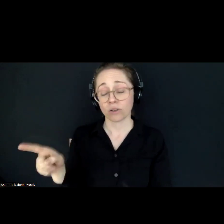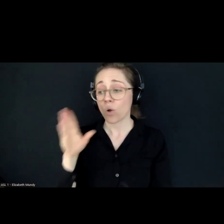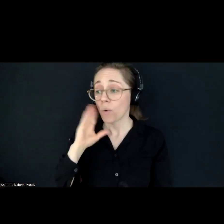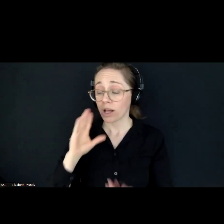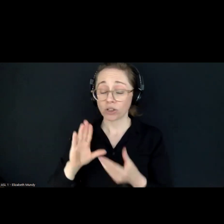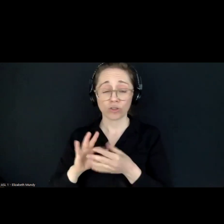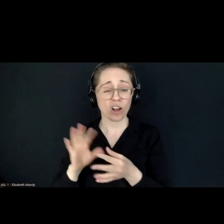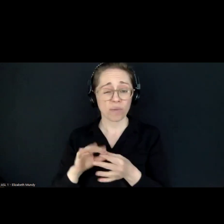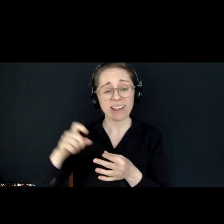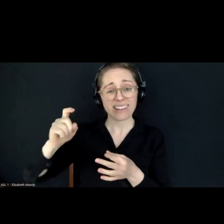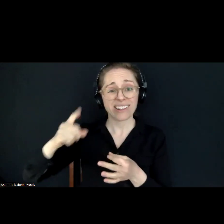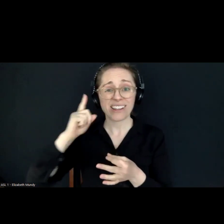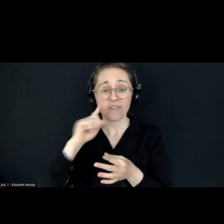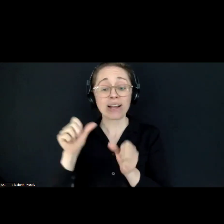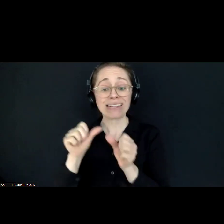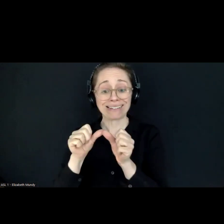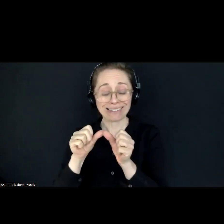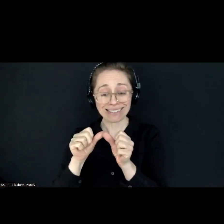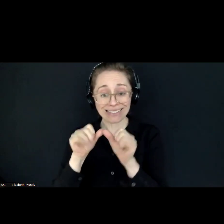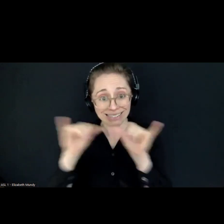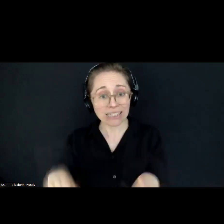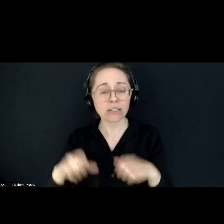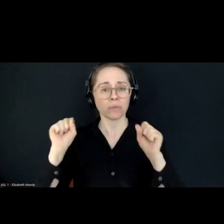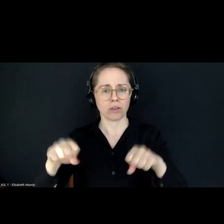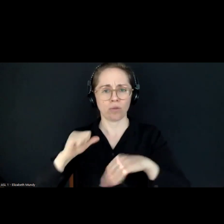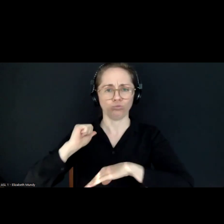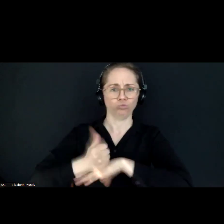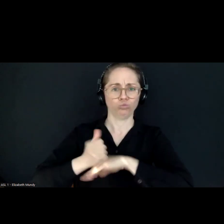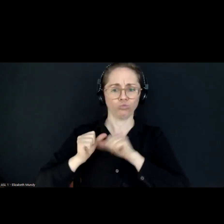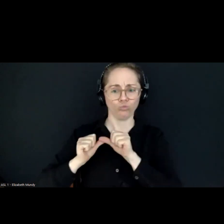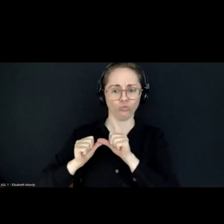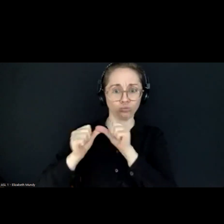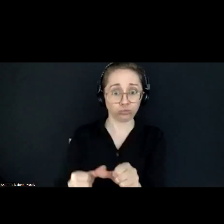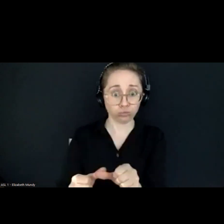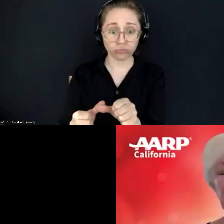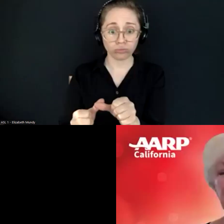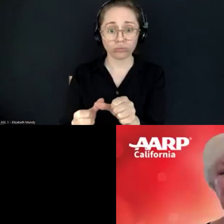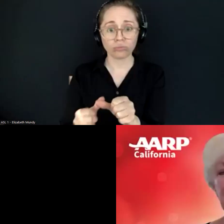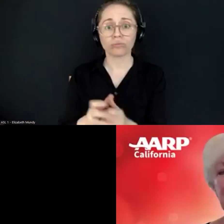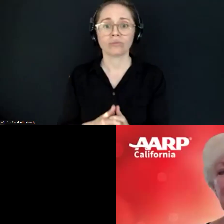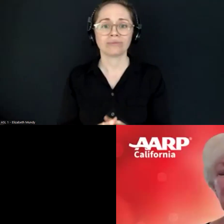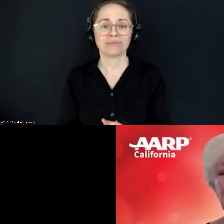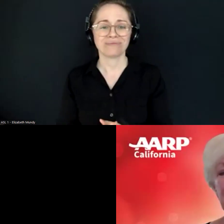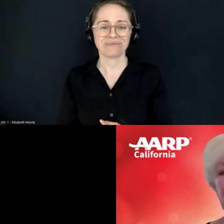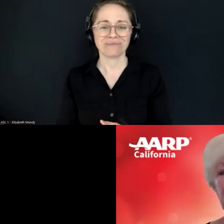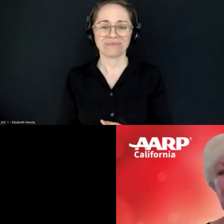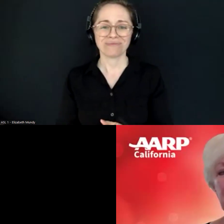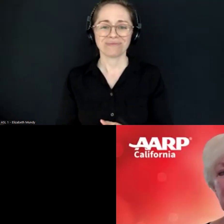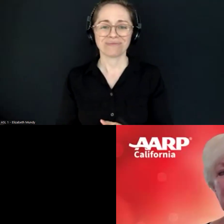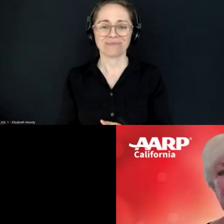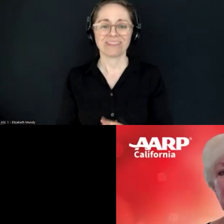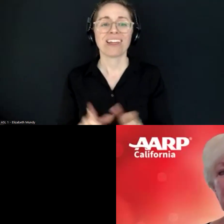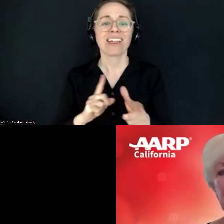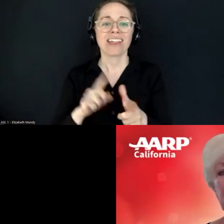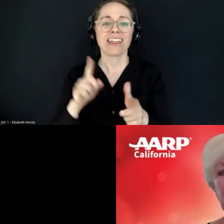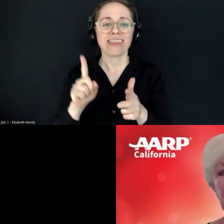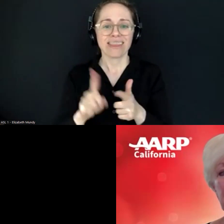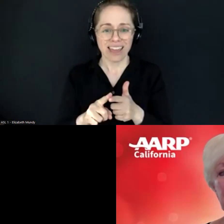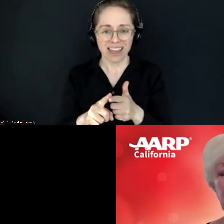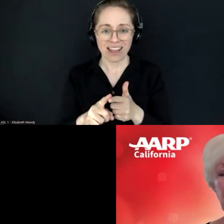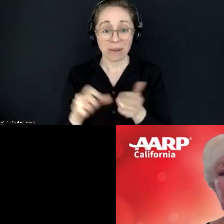sustainable system. And I'll just let her take the actual ask of the committee that you'll find on